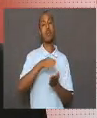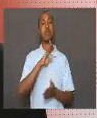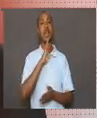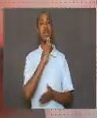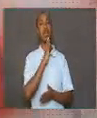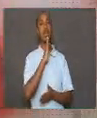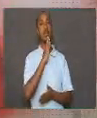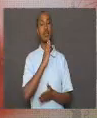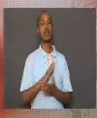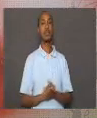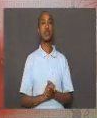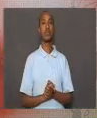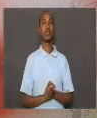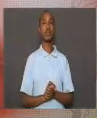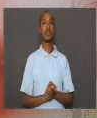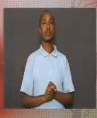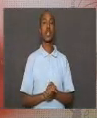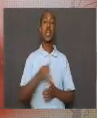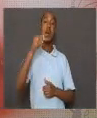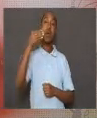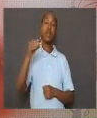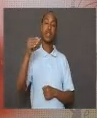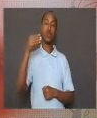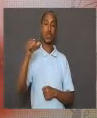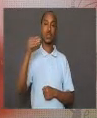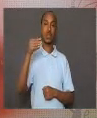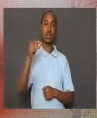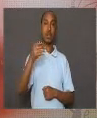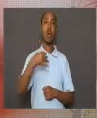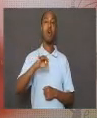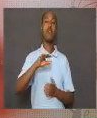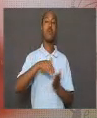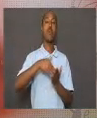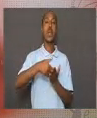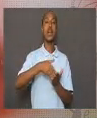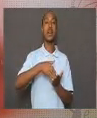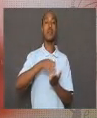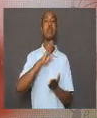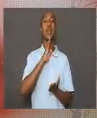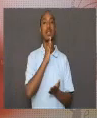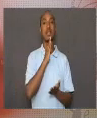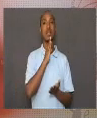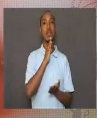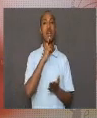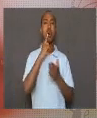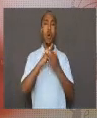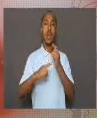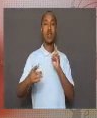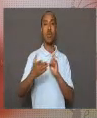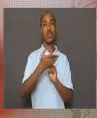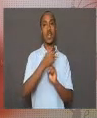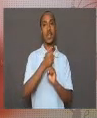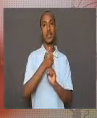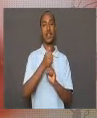bases. An aqueous solution of a weak base only